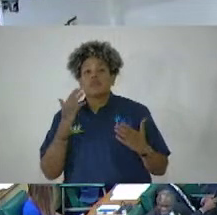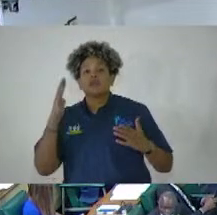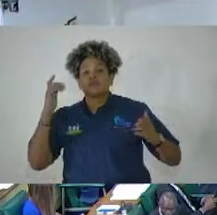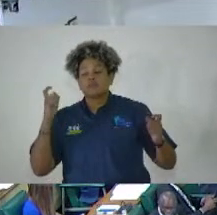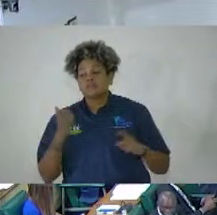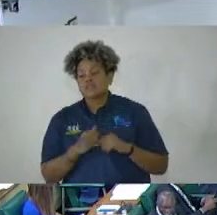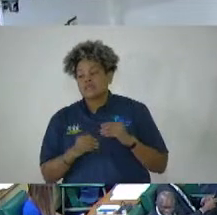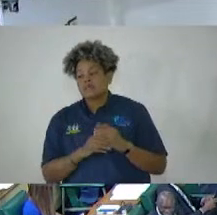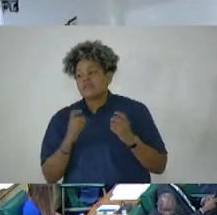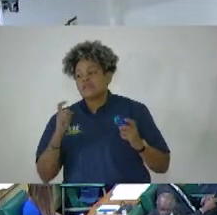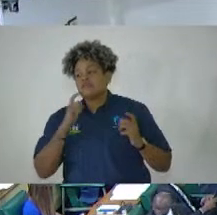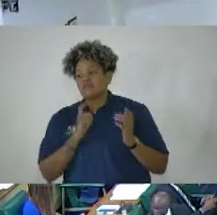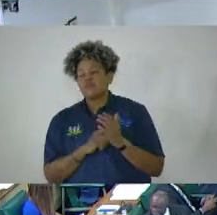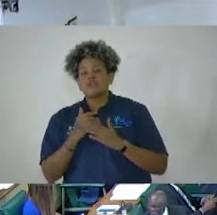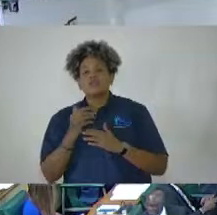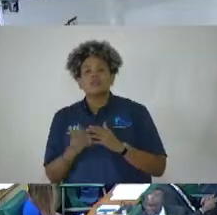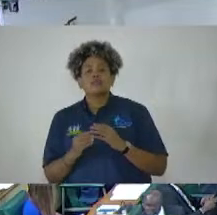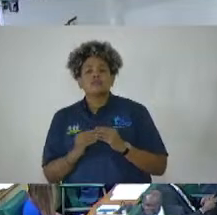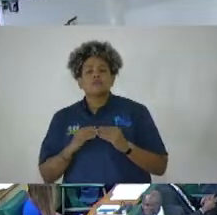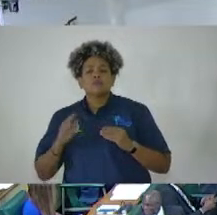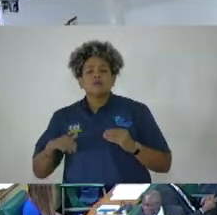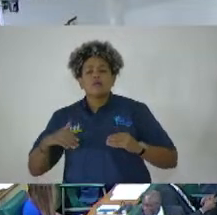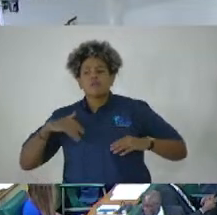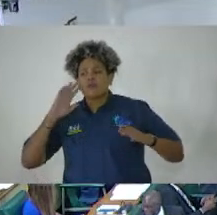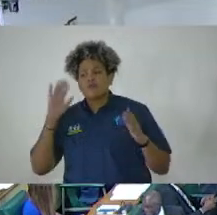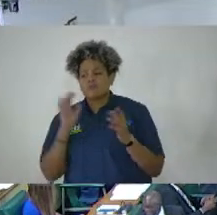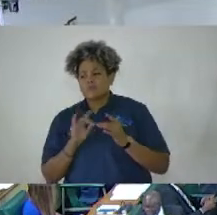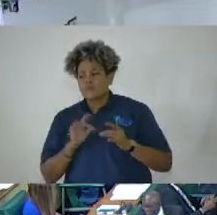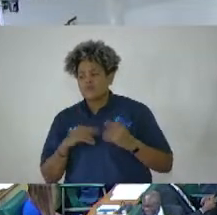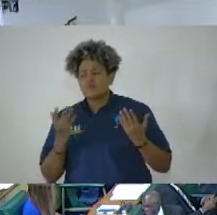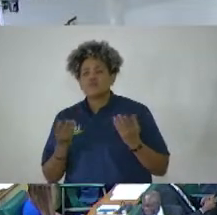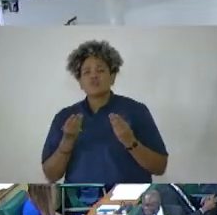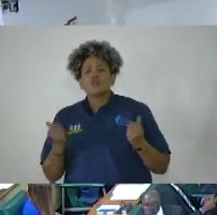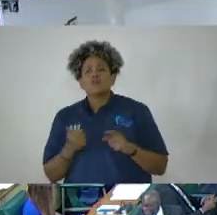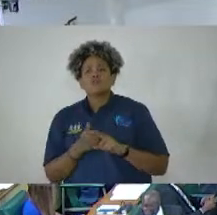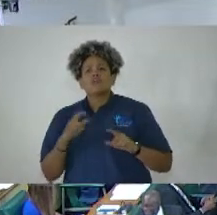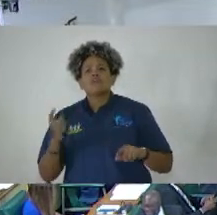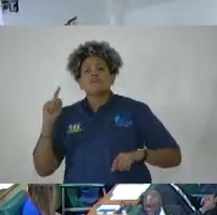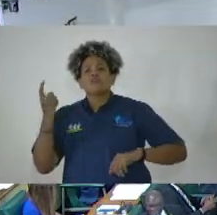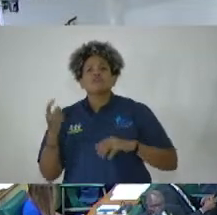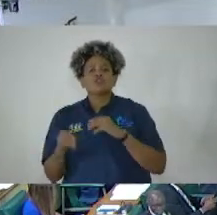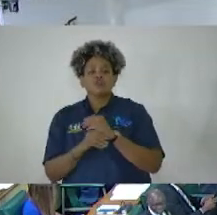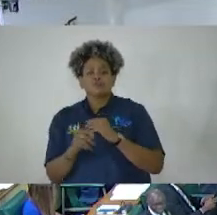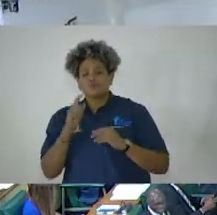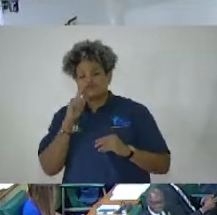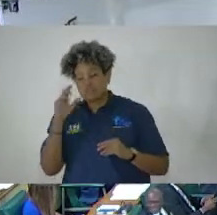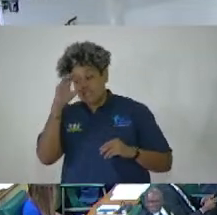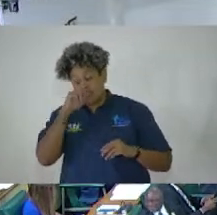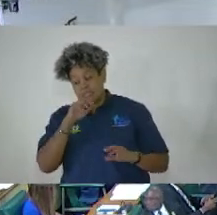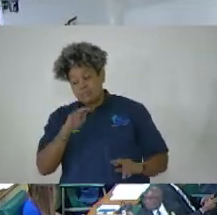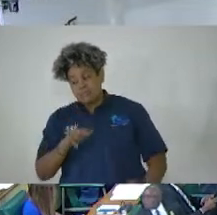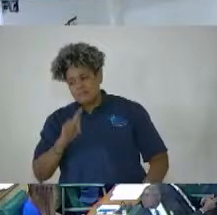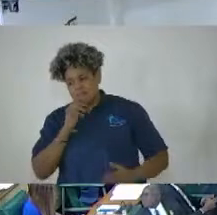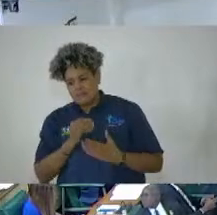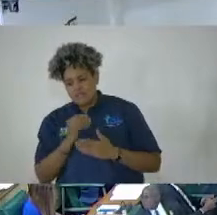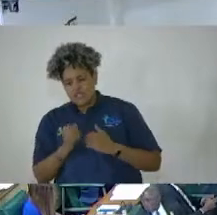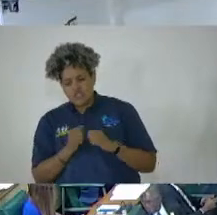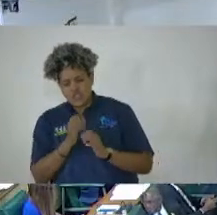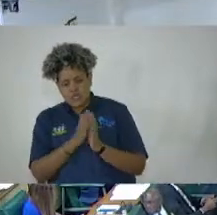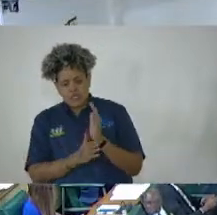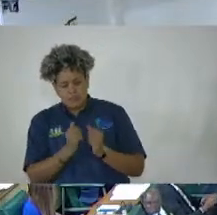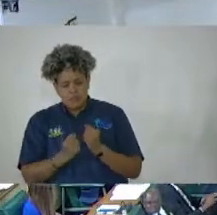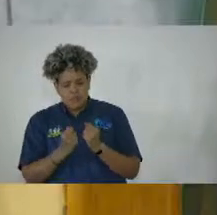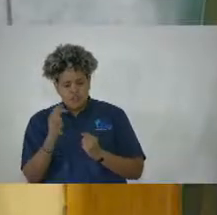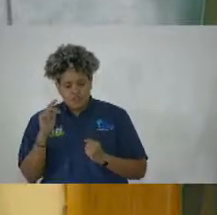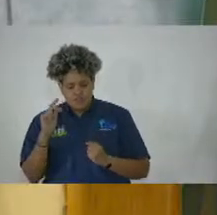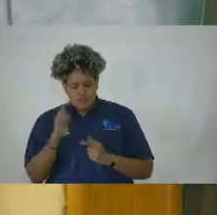I beg to give notice that at the next meeting of the House, I'll move. Be it resolved that the first supplementary estimates for the financial year ending March